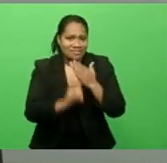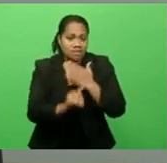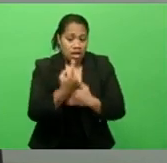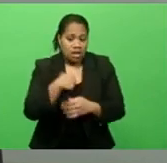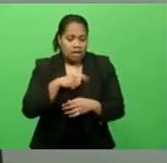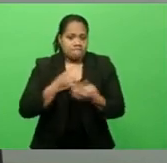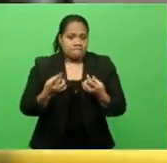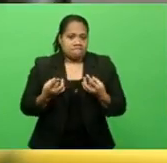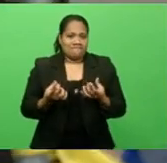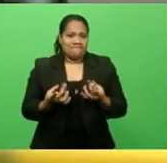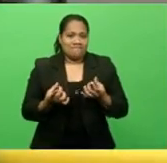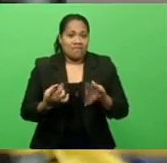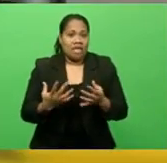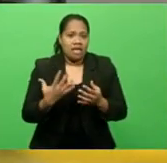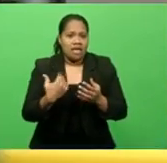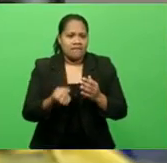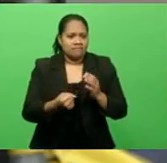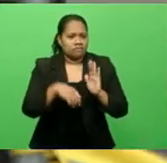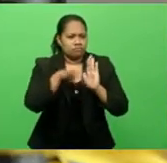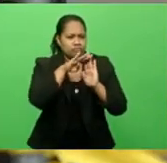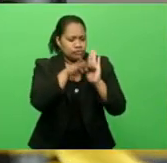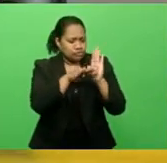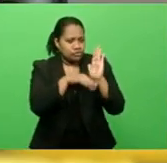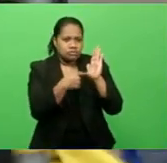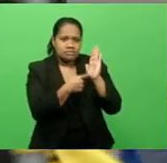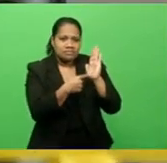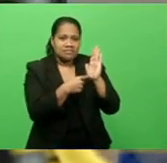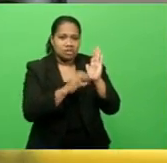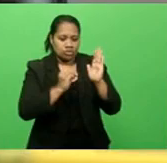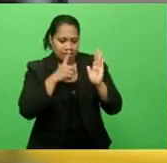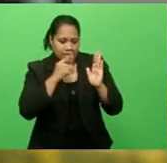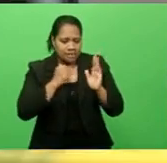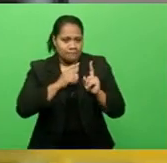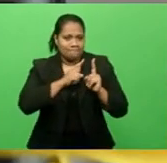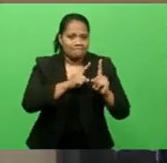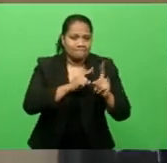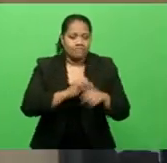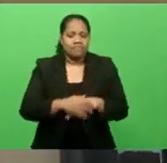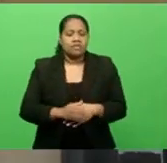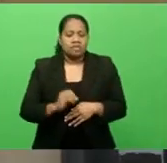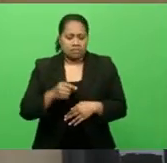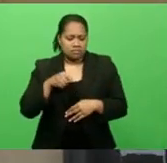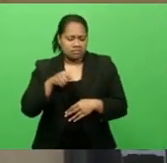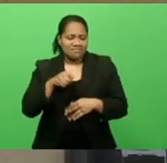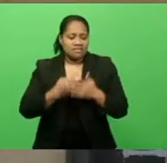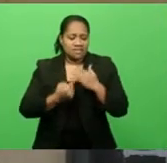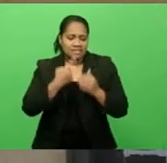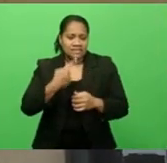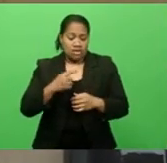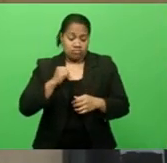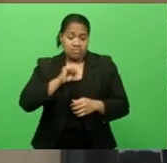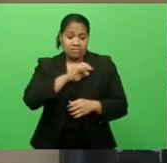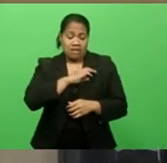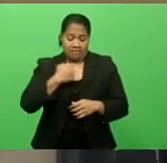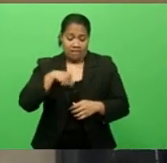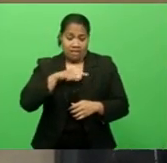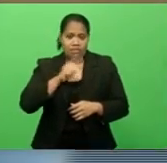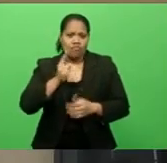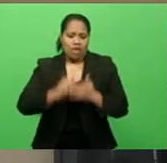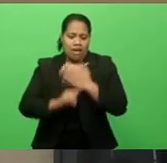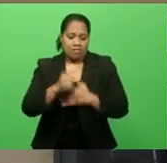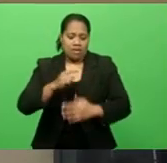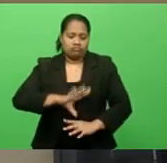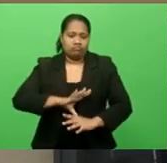those protocols in place. Permanent Secretary for Health Dr. James Fong adds they have confidence in their staff. Right from the very